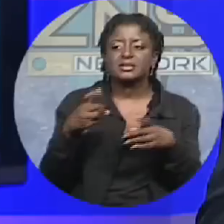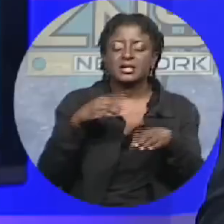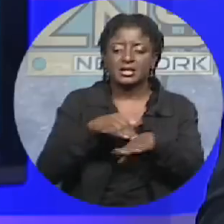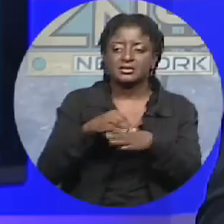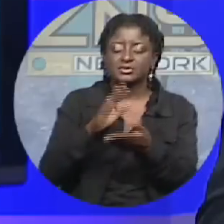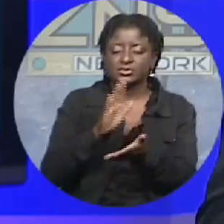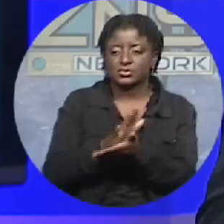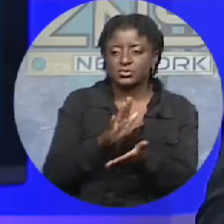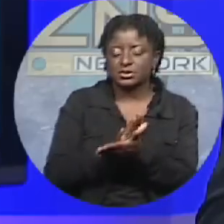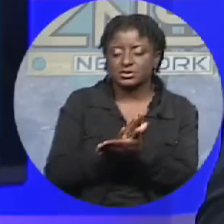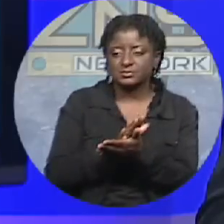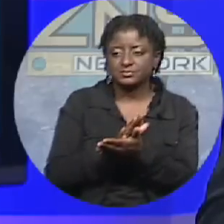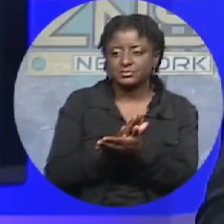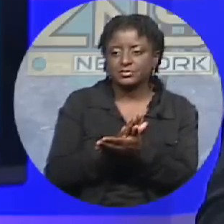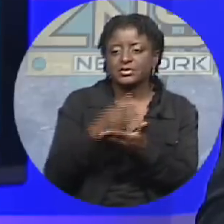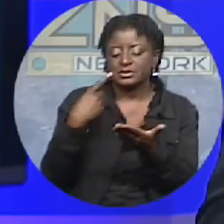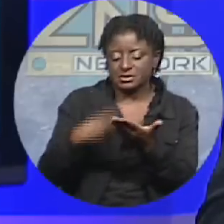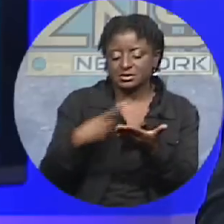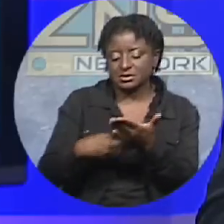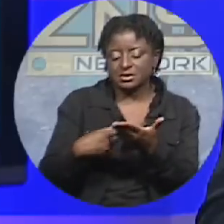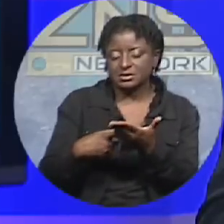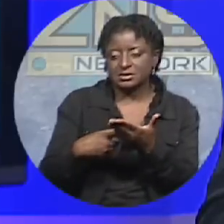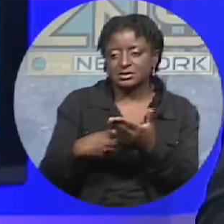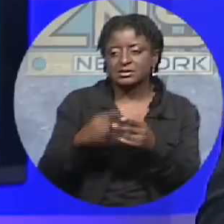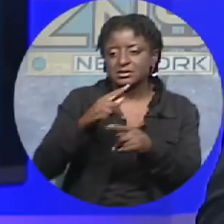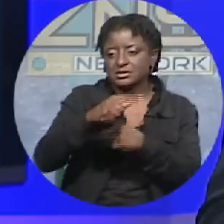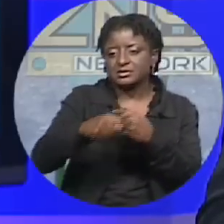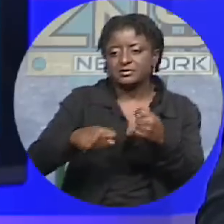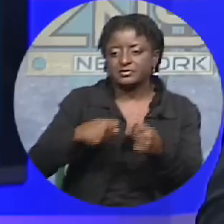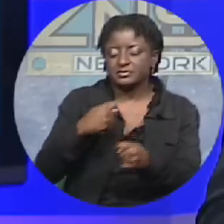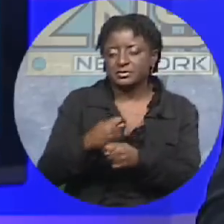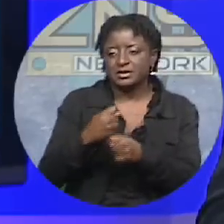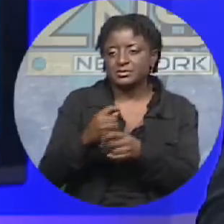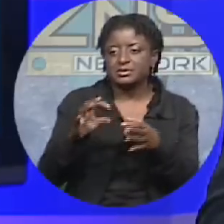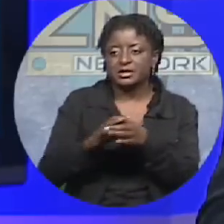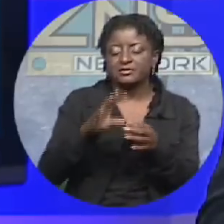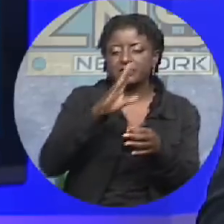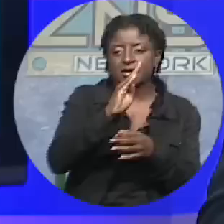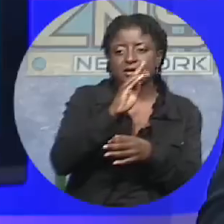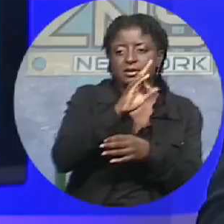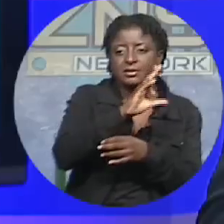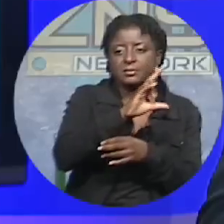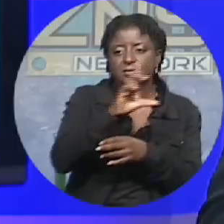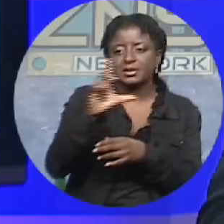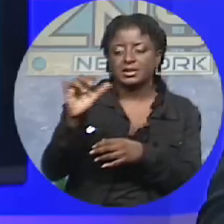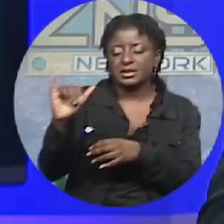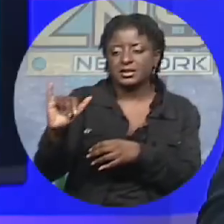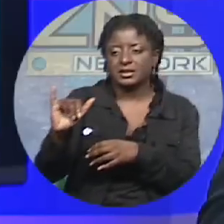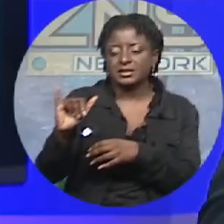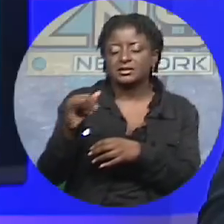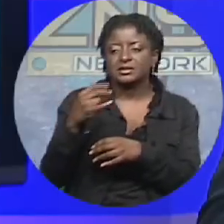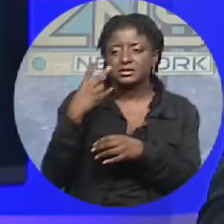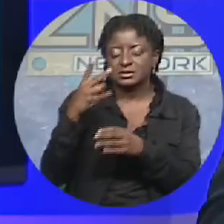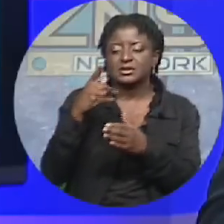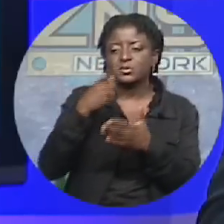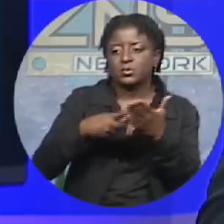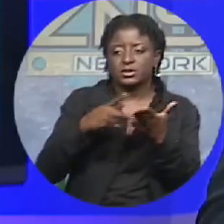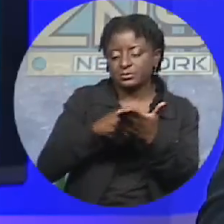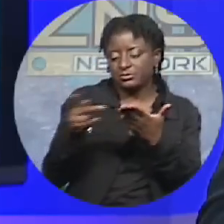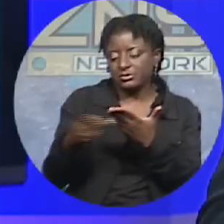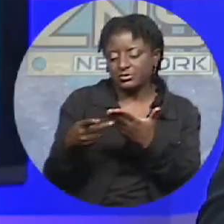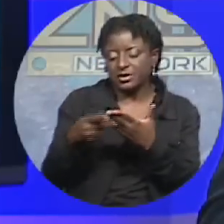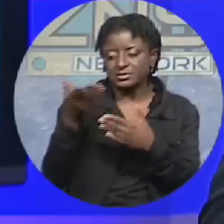various forms of bullying, the findings of a recent study, its impact, and what programs are in place to decrease